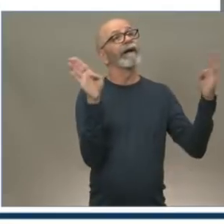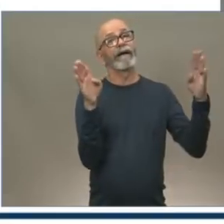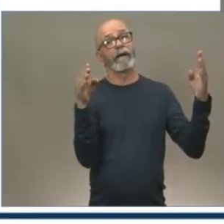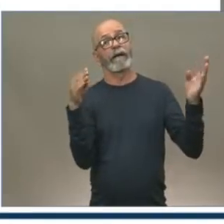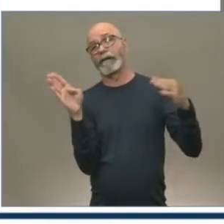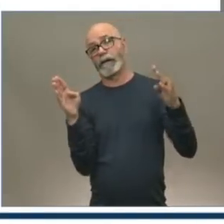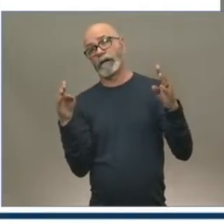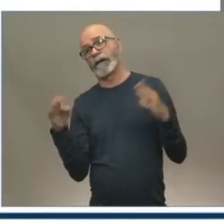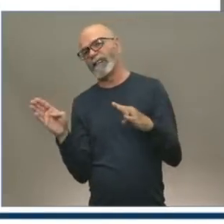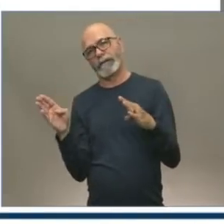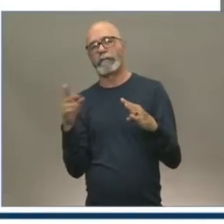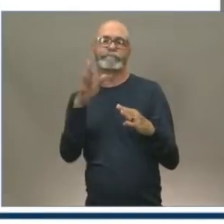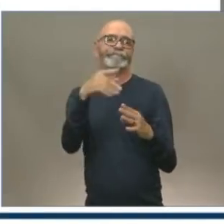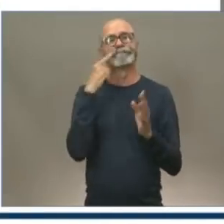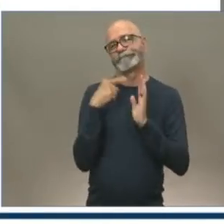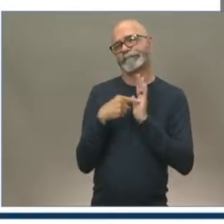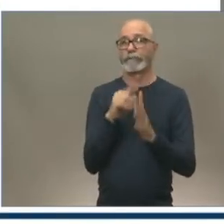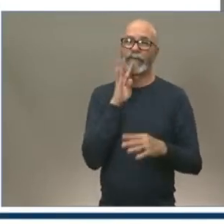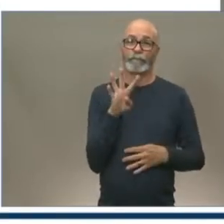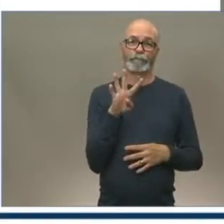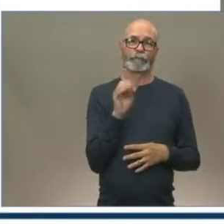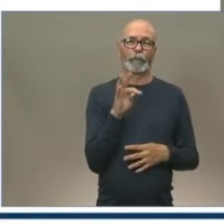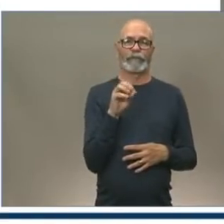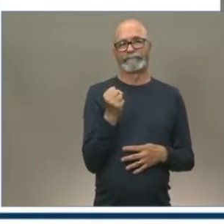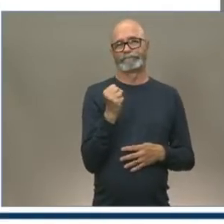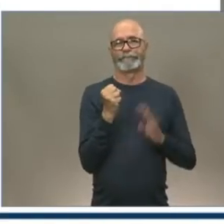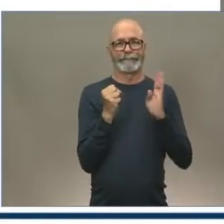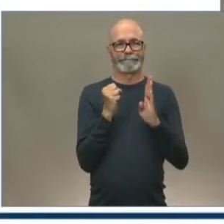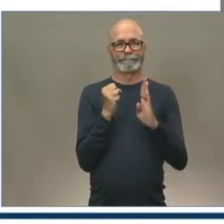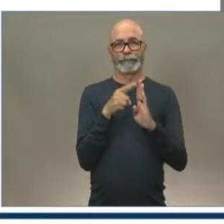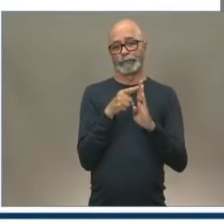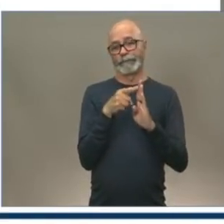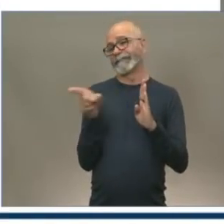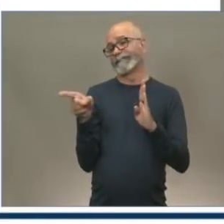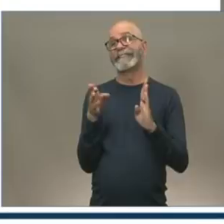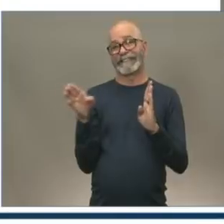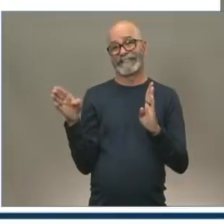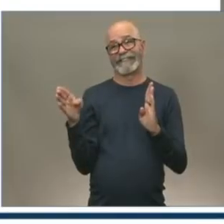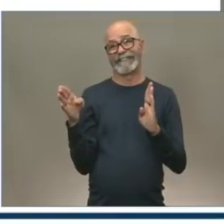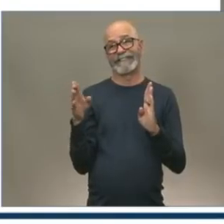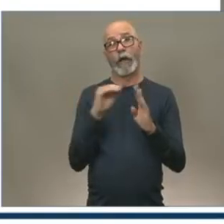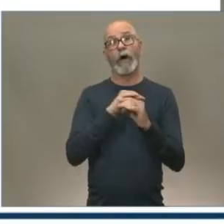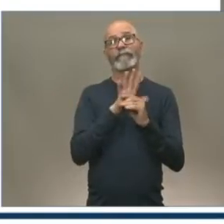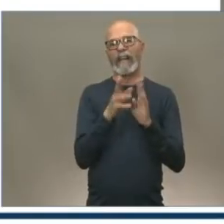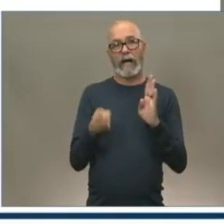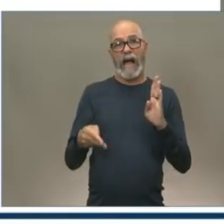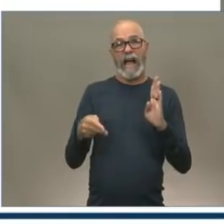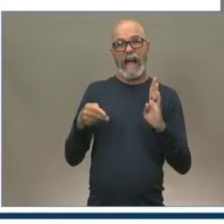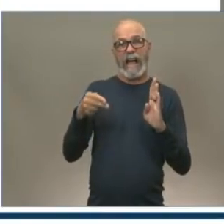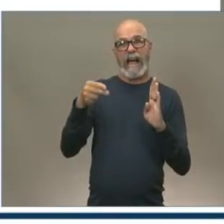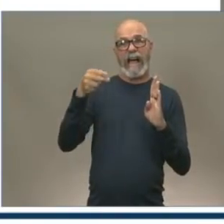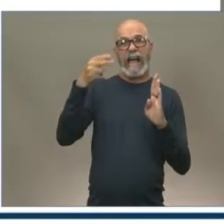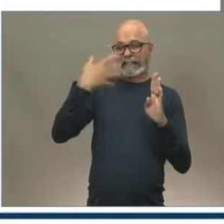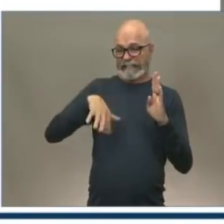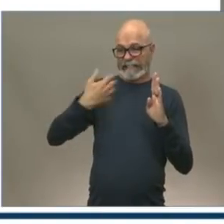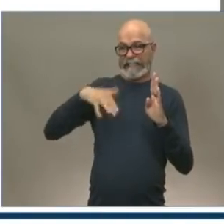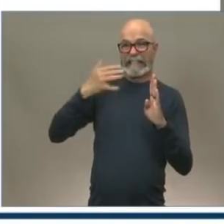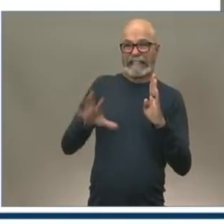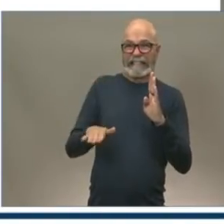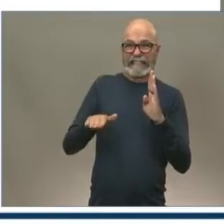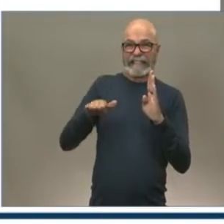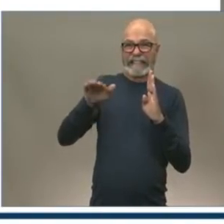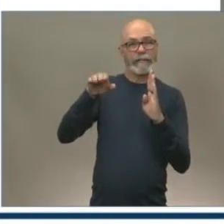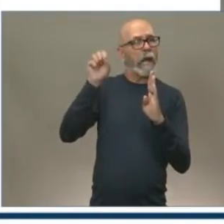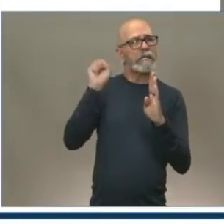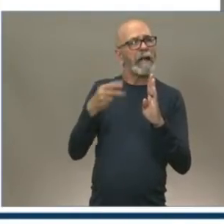down to 40, that when there's a high prevalence of COVID, that there's a significantly increased risk of a severe